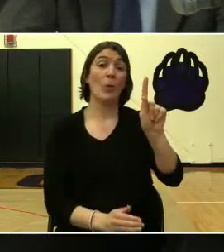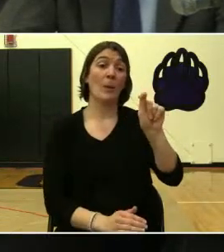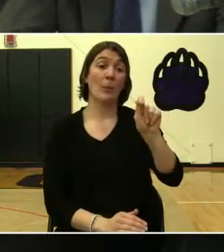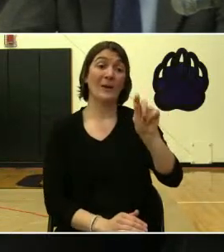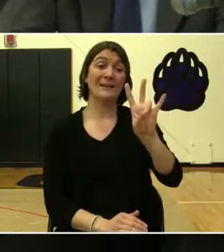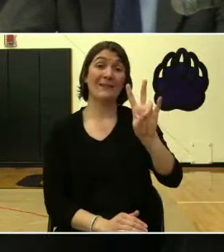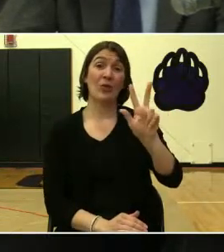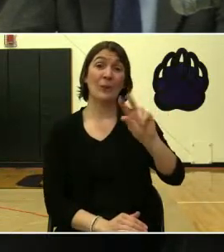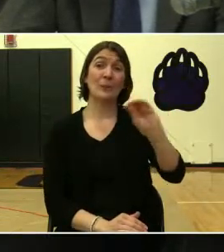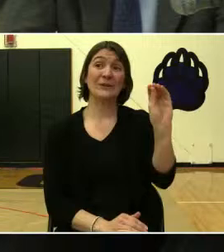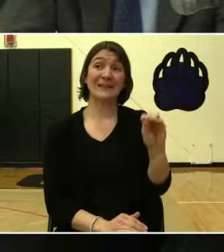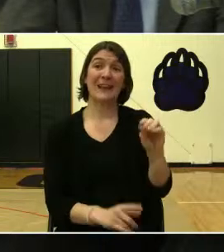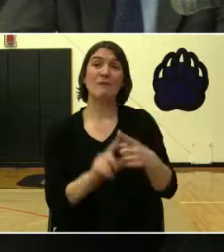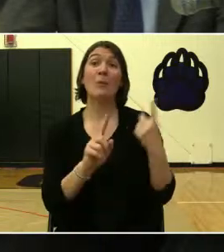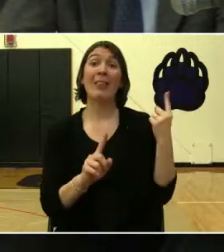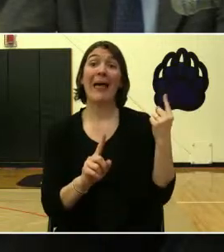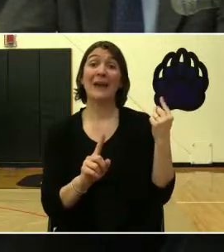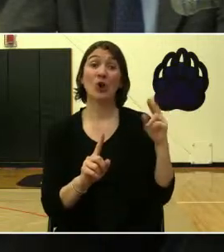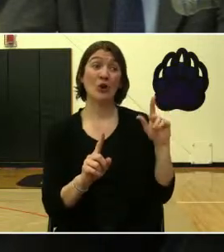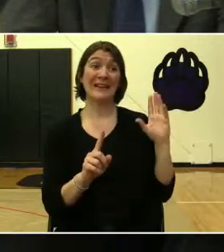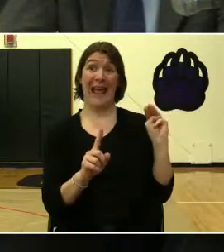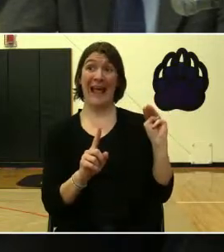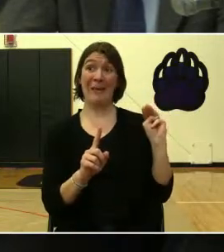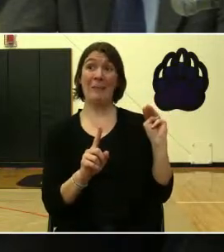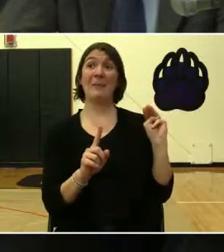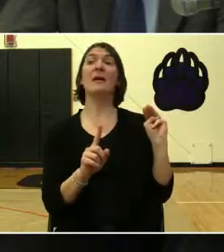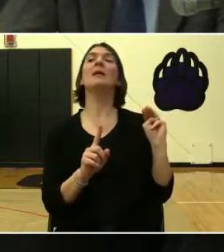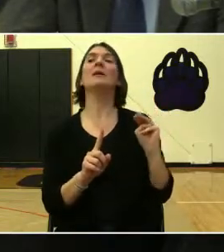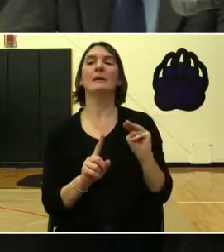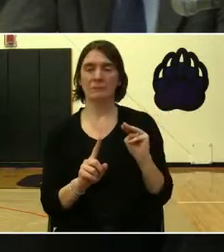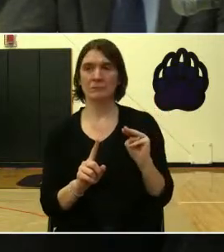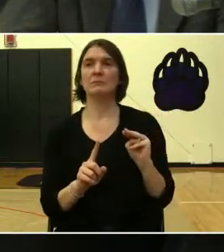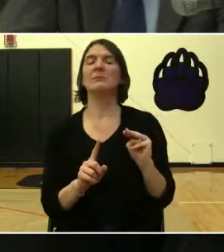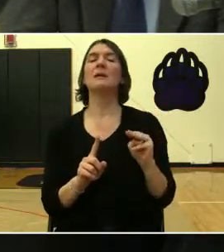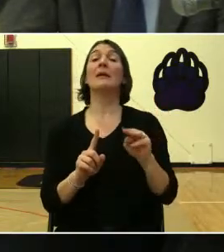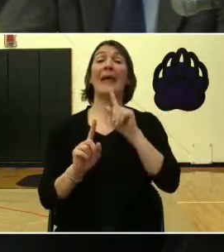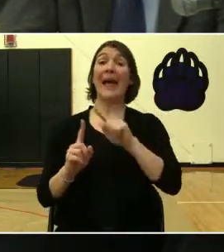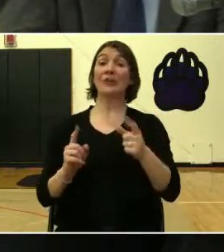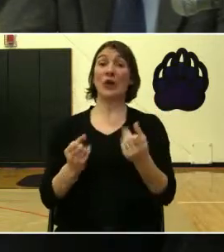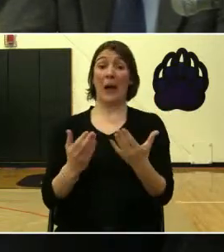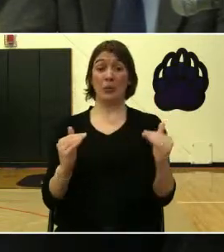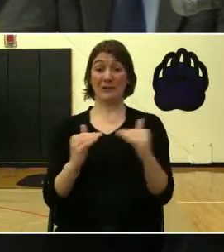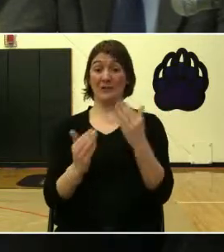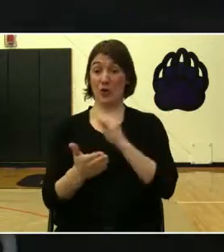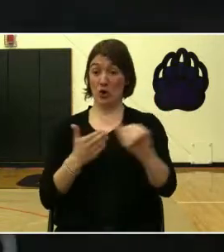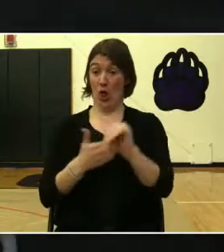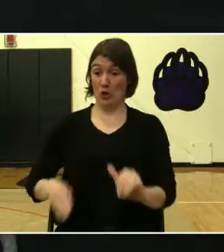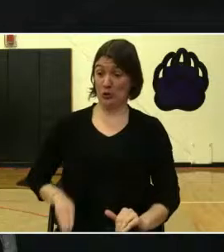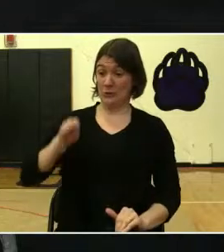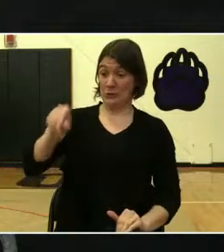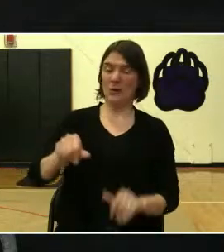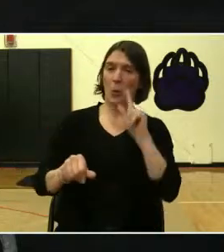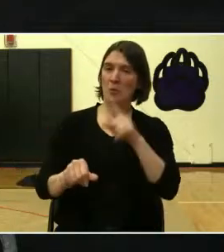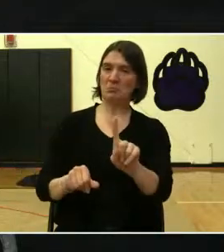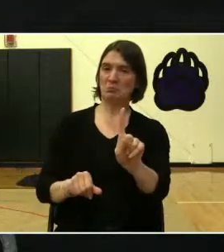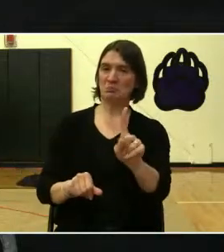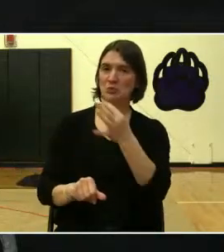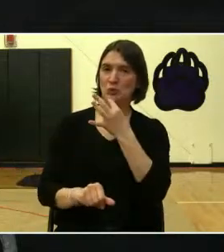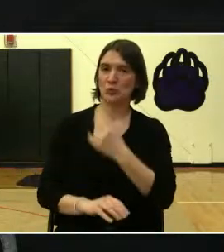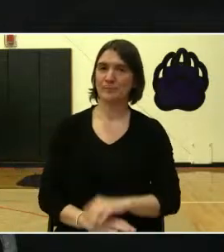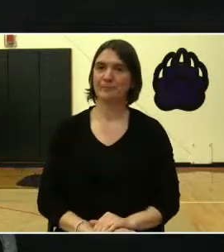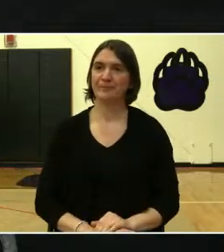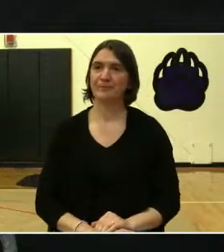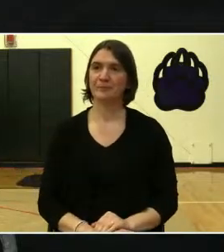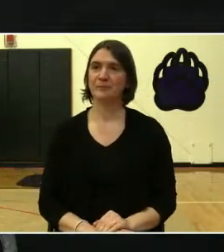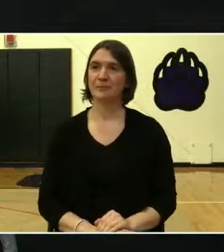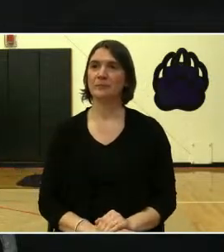to the committee from last year's RTM of 2% and we'll get the answer for you in one moment do you